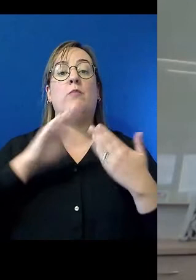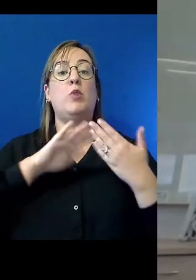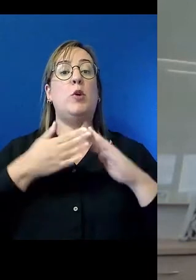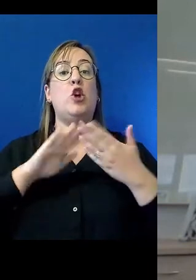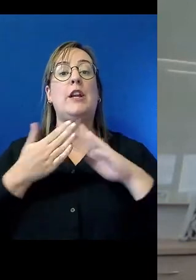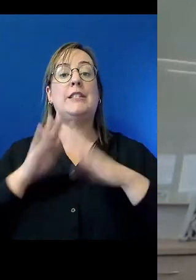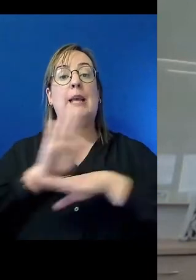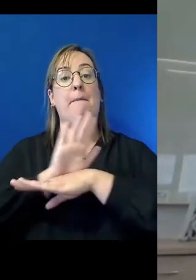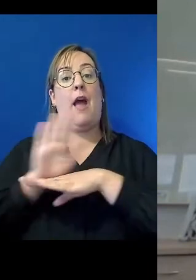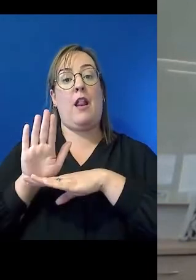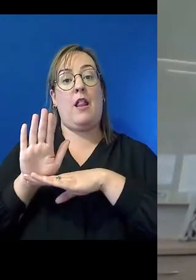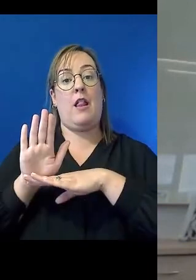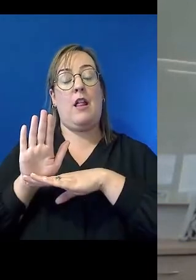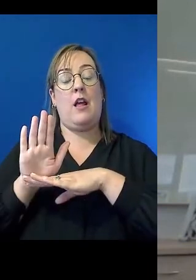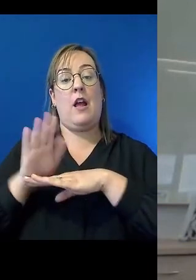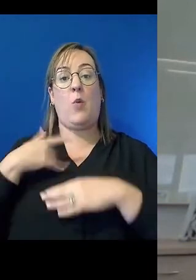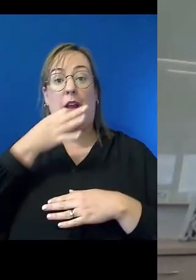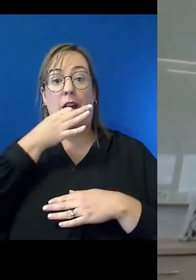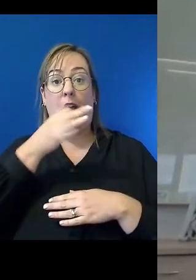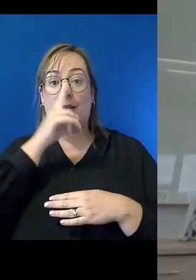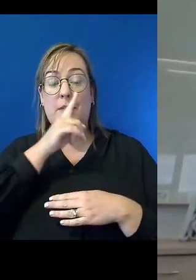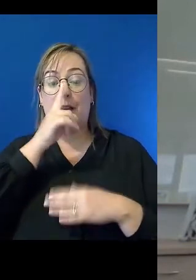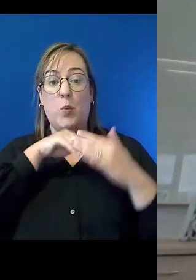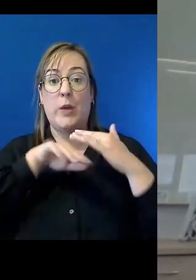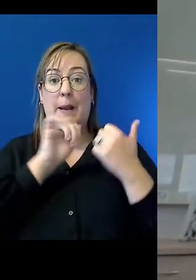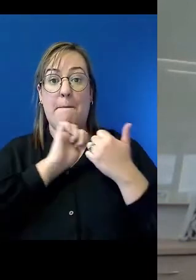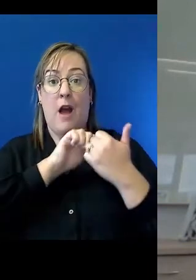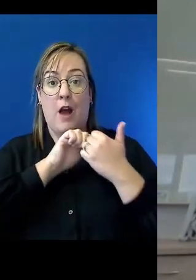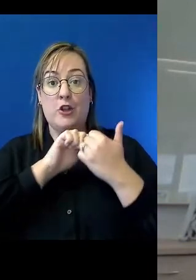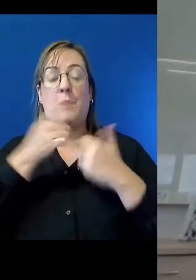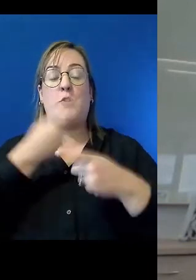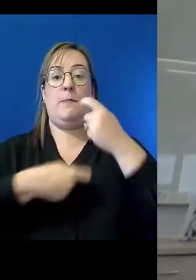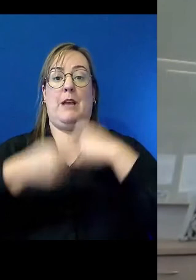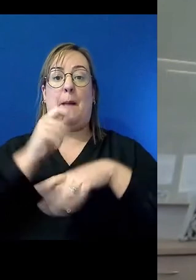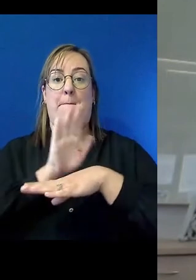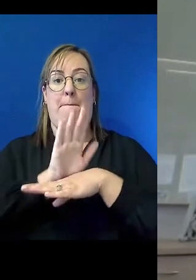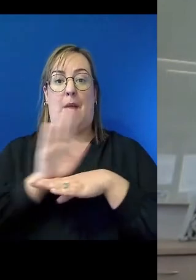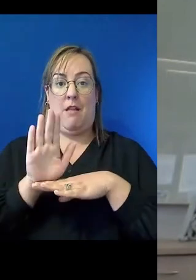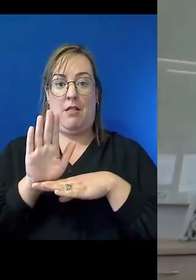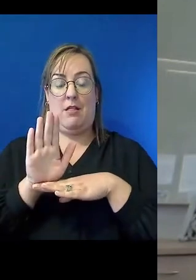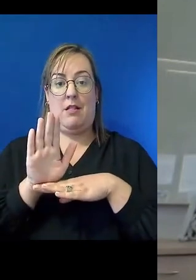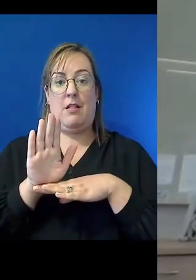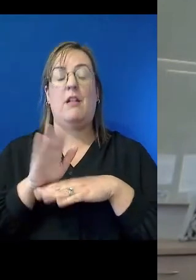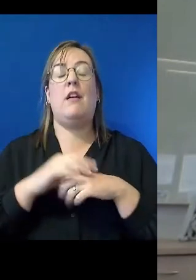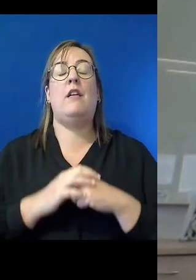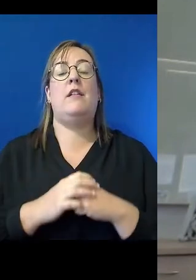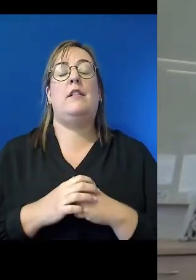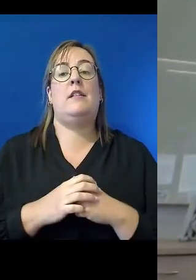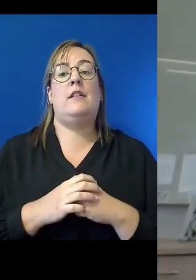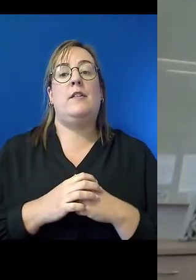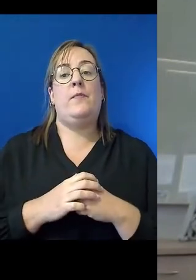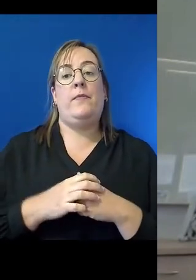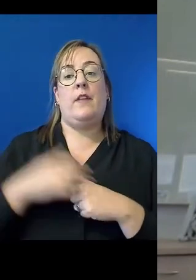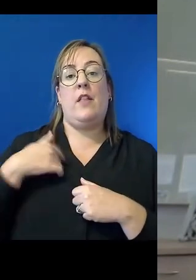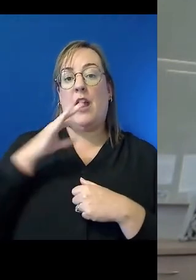of the partnership, you are now going to sit as a panel, and rather than taking an offender